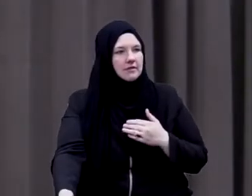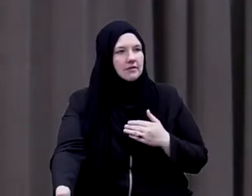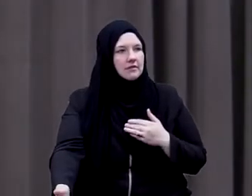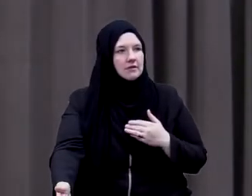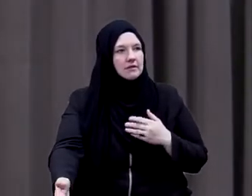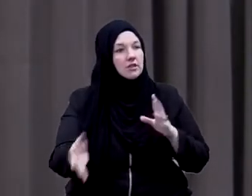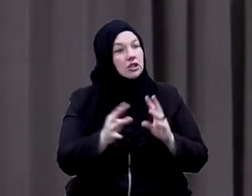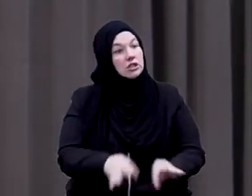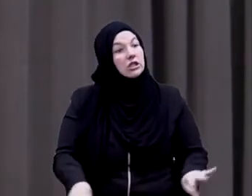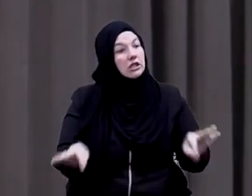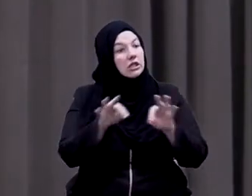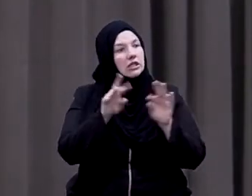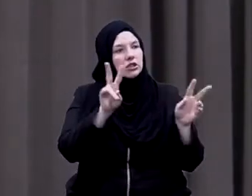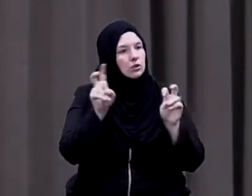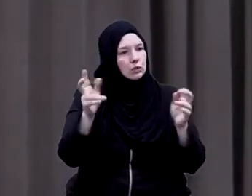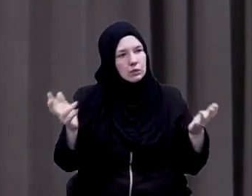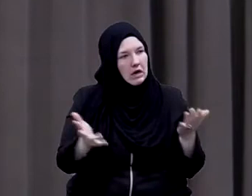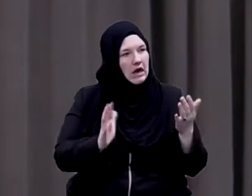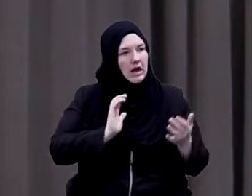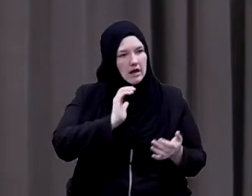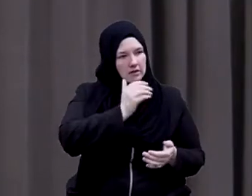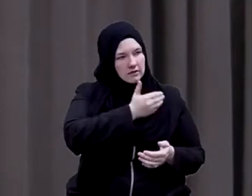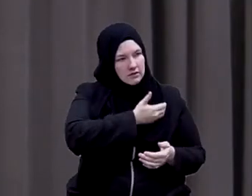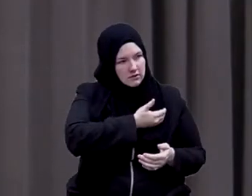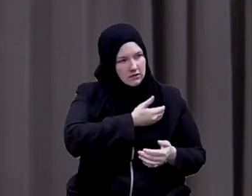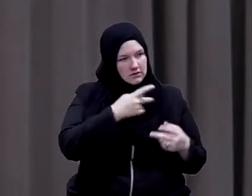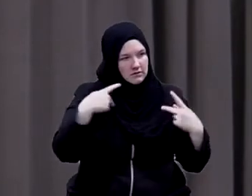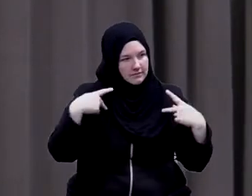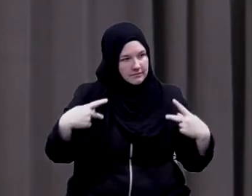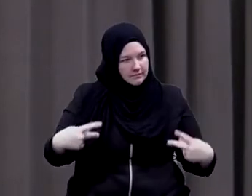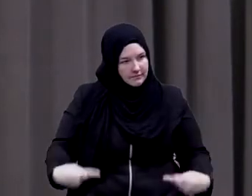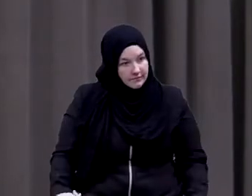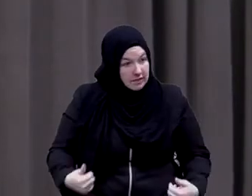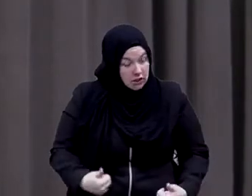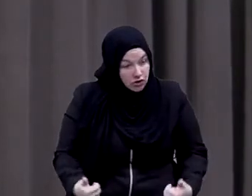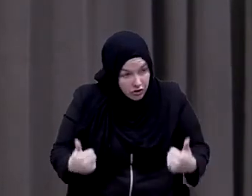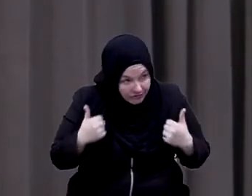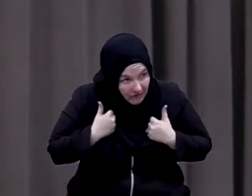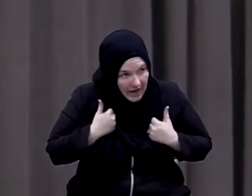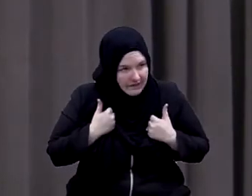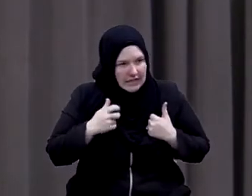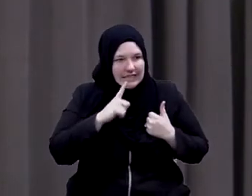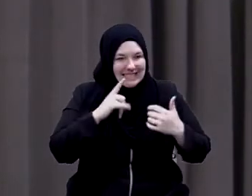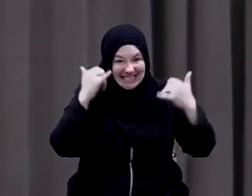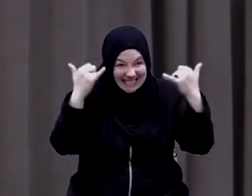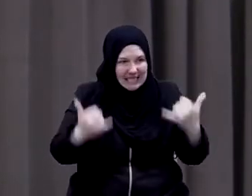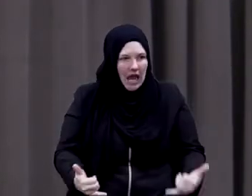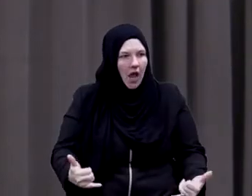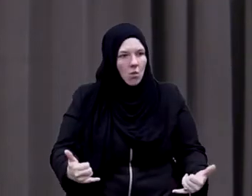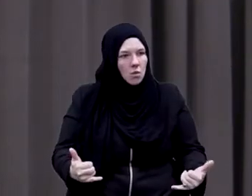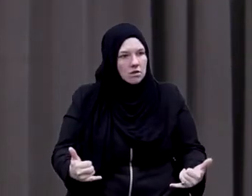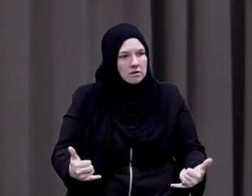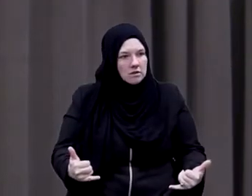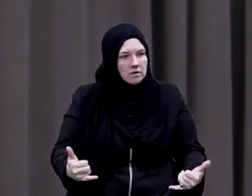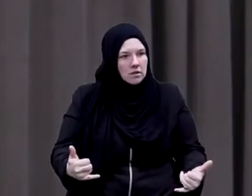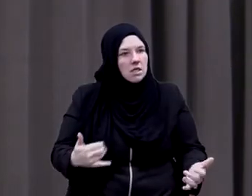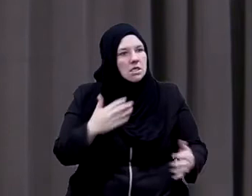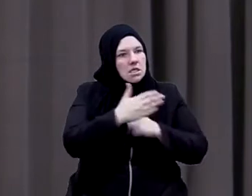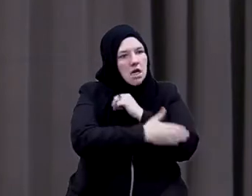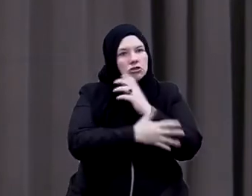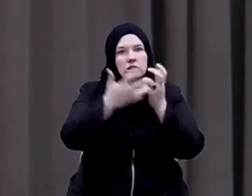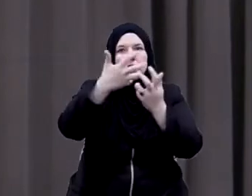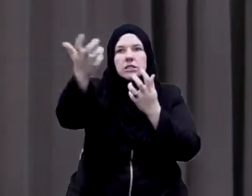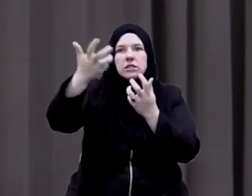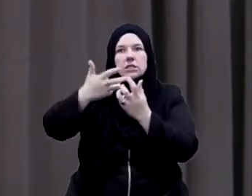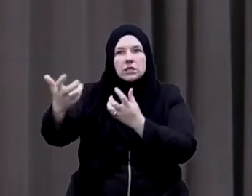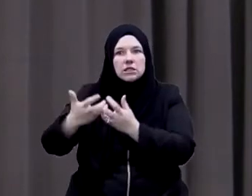the critical issue is our physical survival is now at stake.